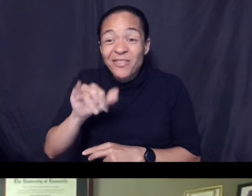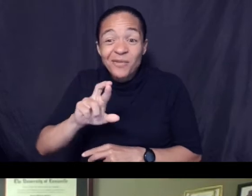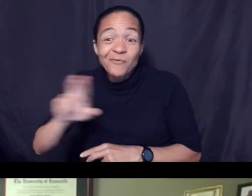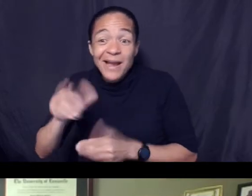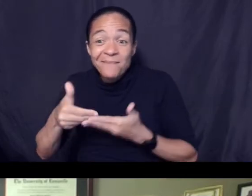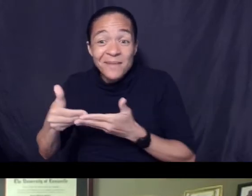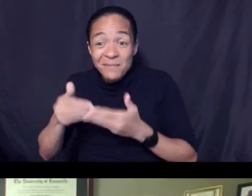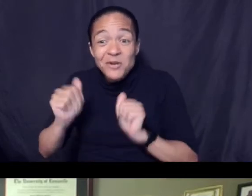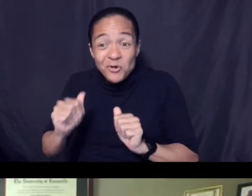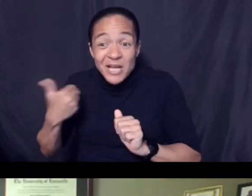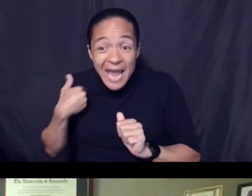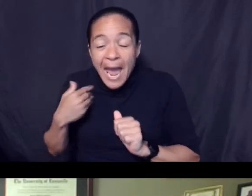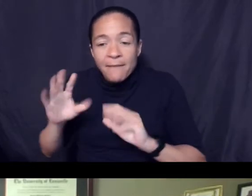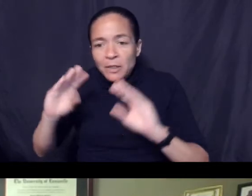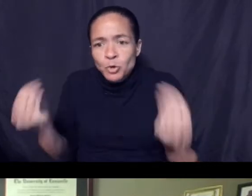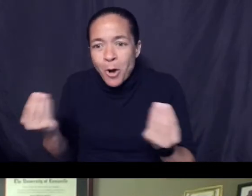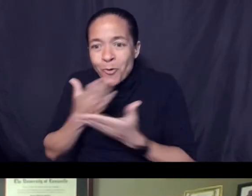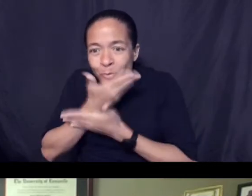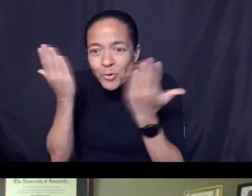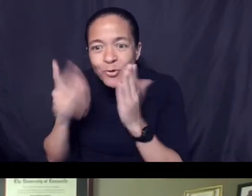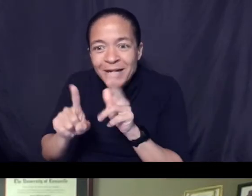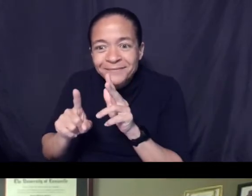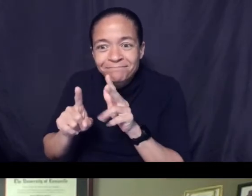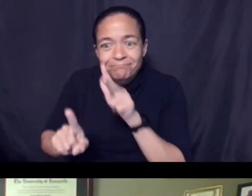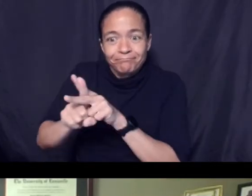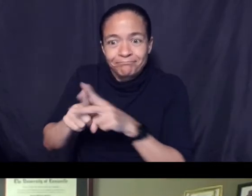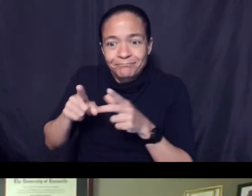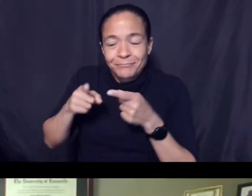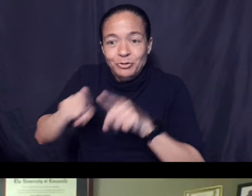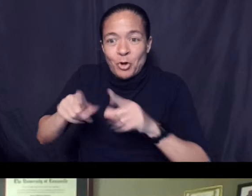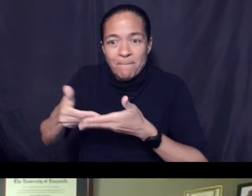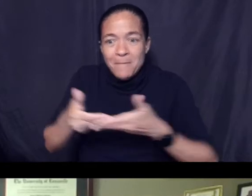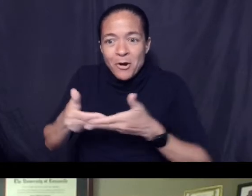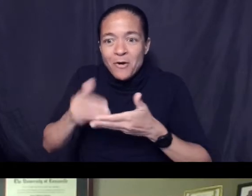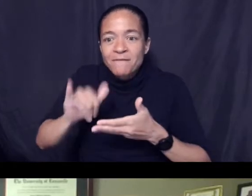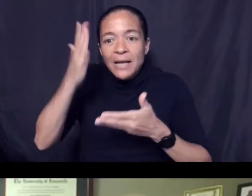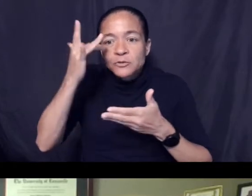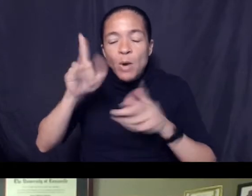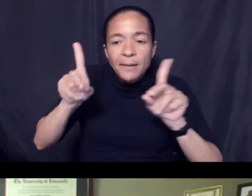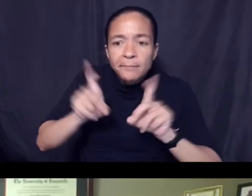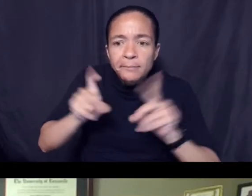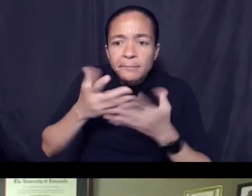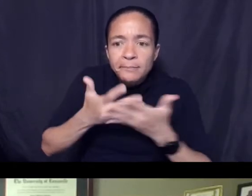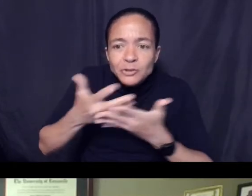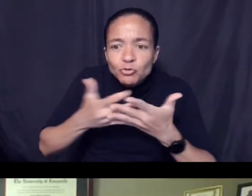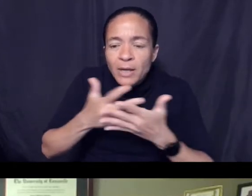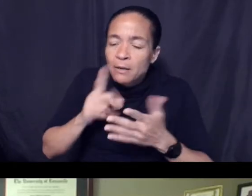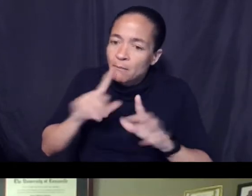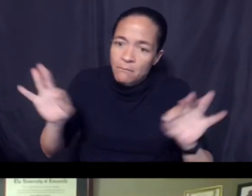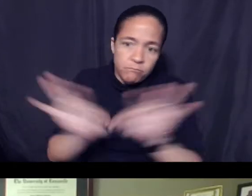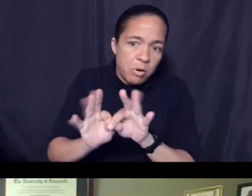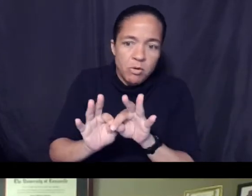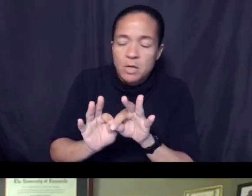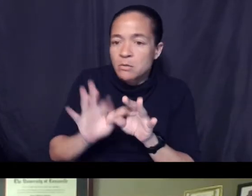without symptoms at birth. So this is why screening is so important, that we are able to identify infants